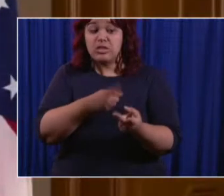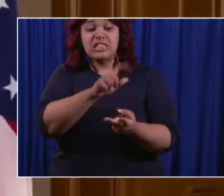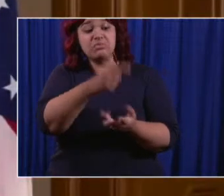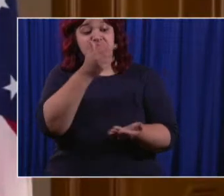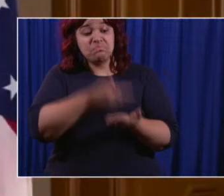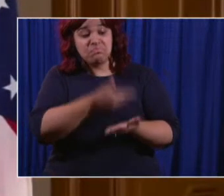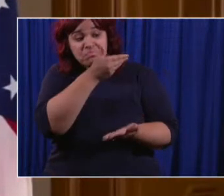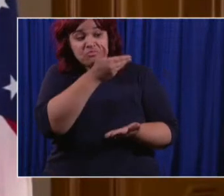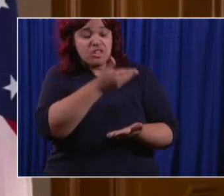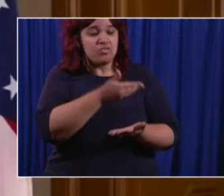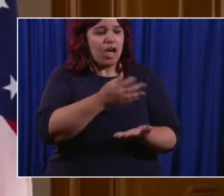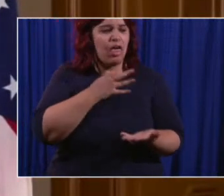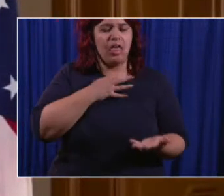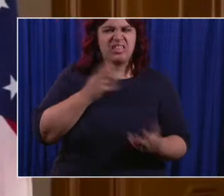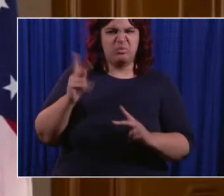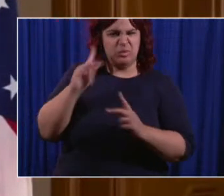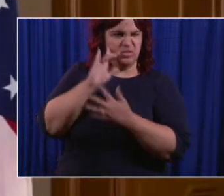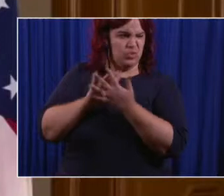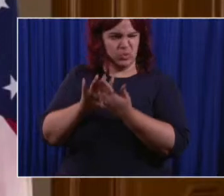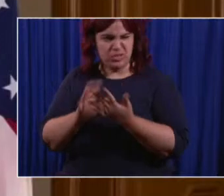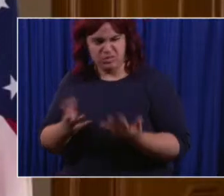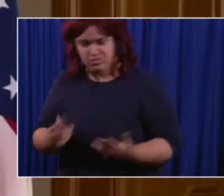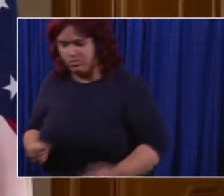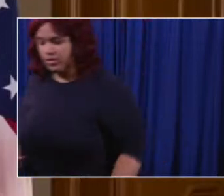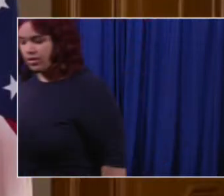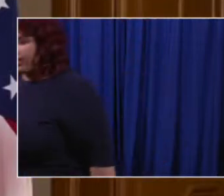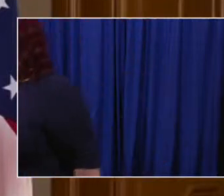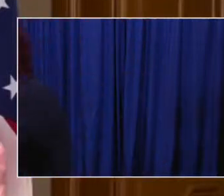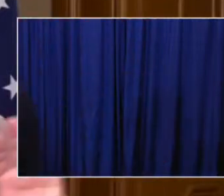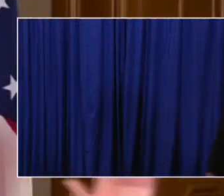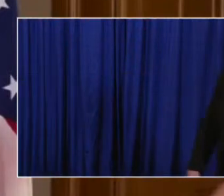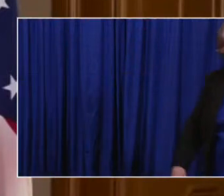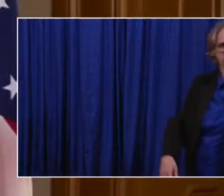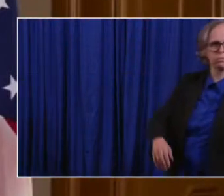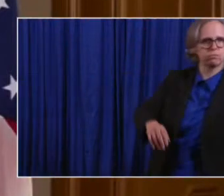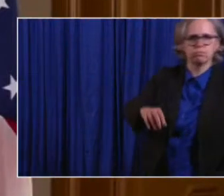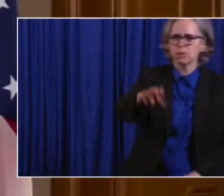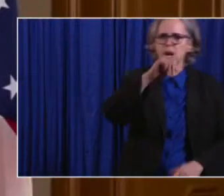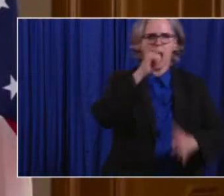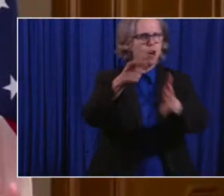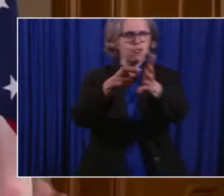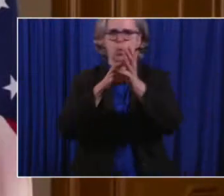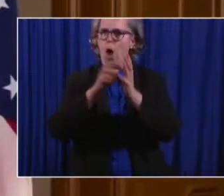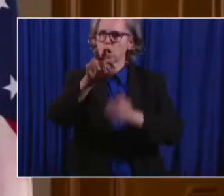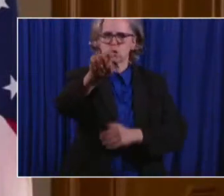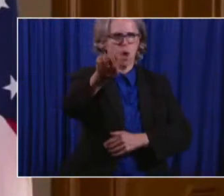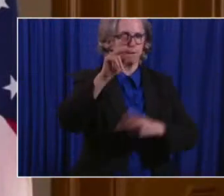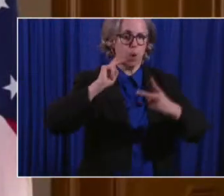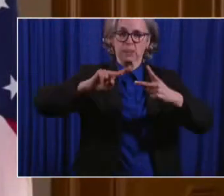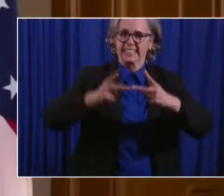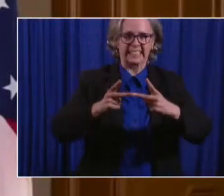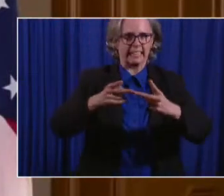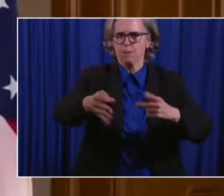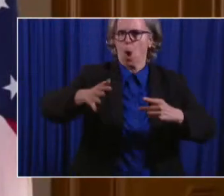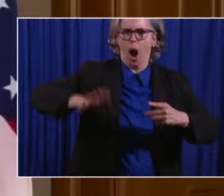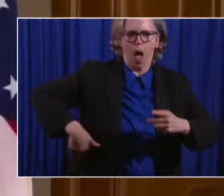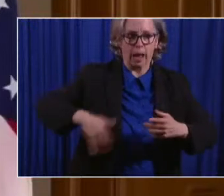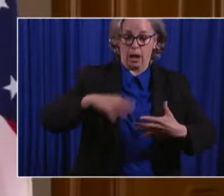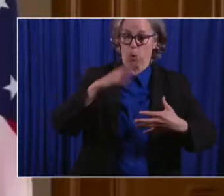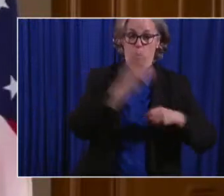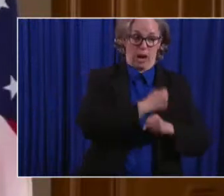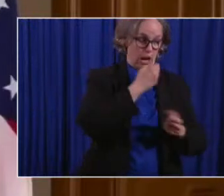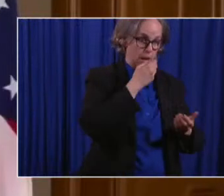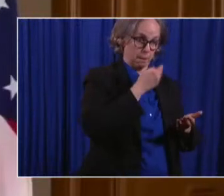encourage people to get, unless they're getting Johnson & Johnson, which is one shot and done. If they're getting Moderna, they're getting Pfizer, we would